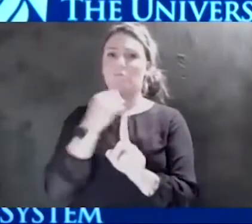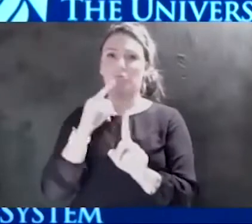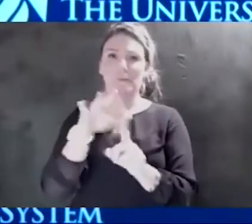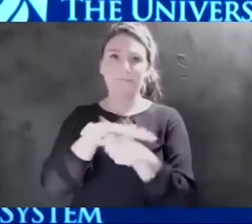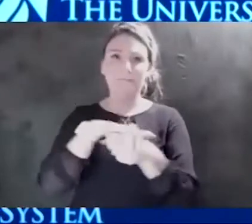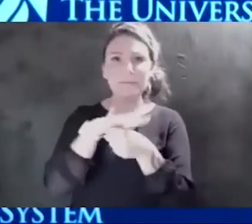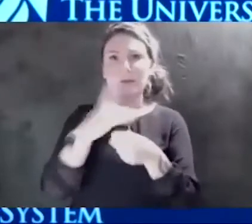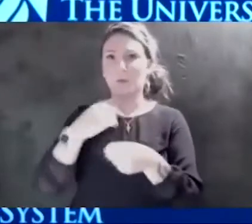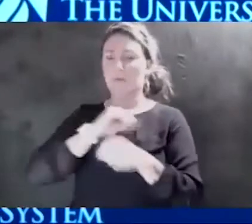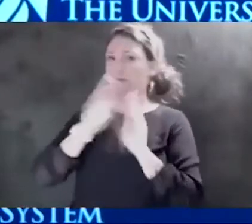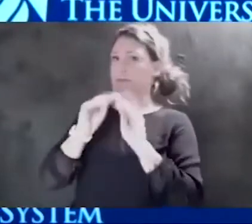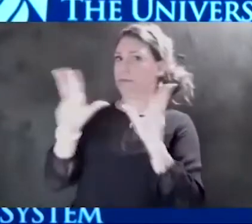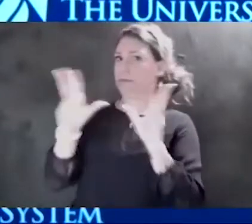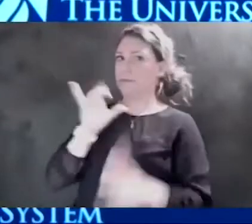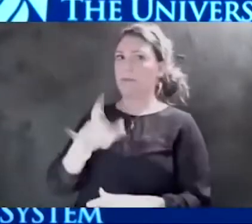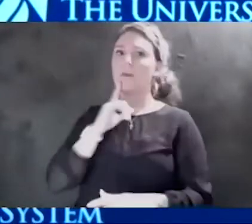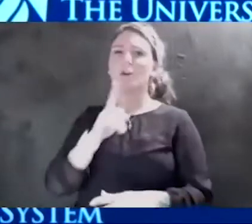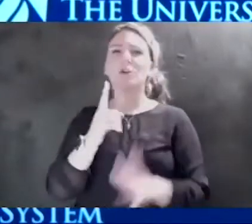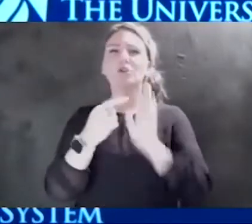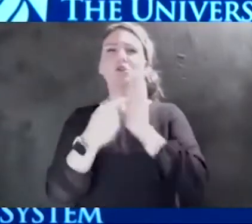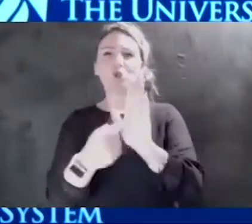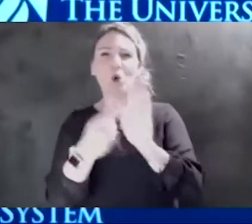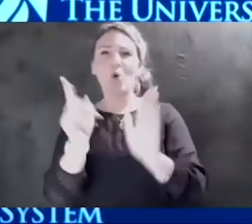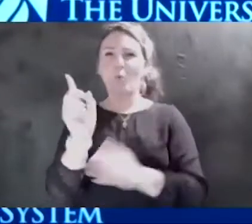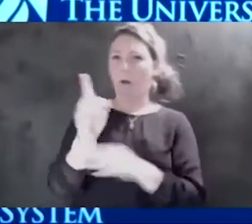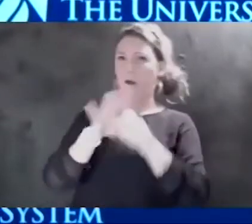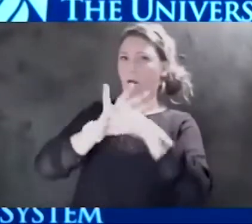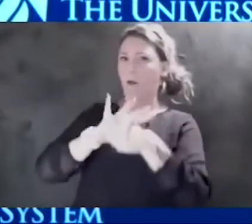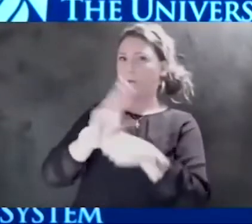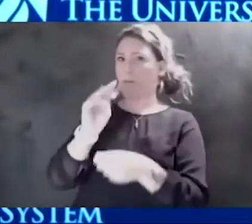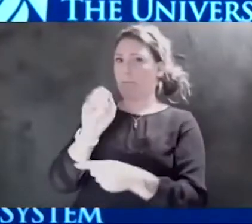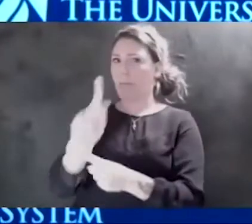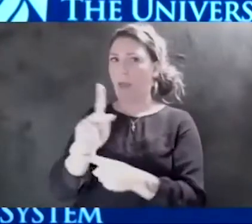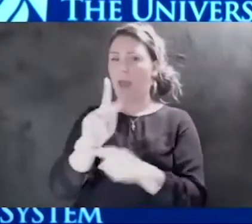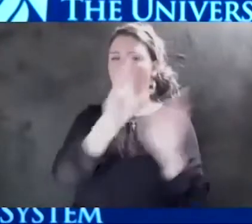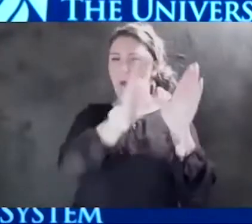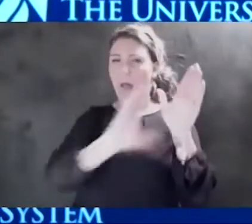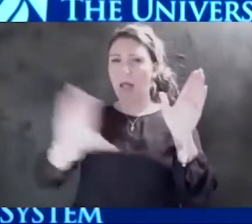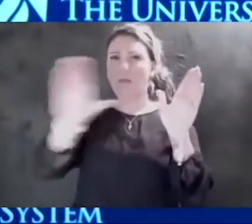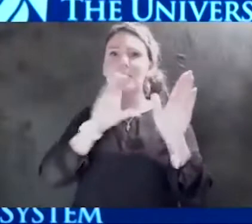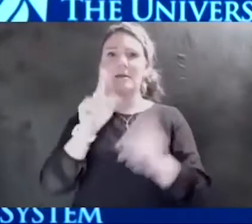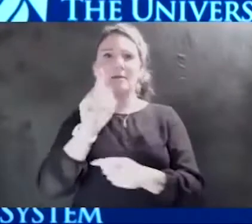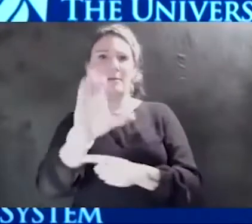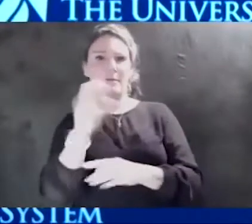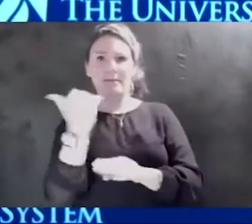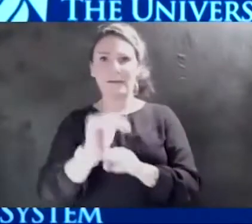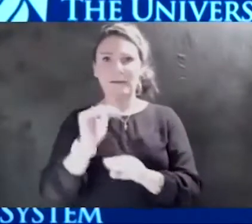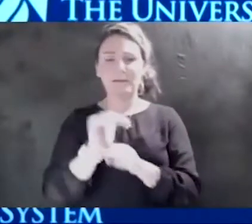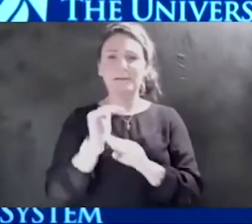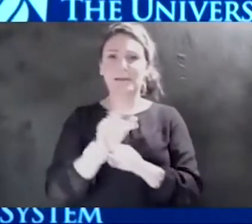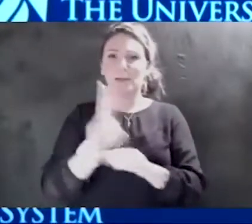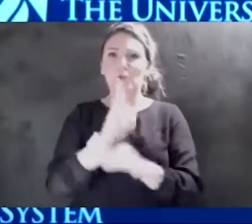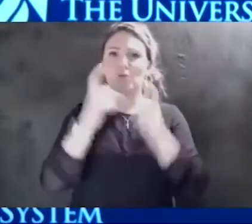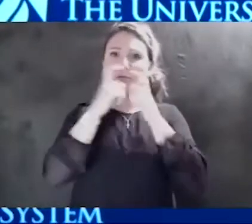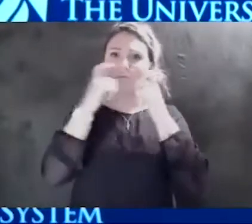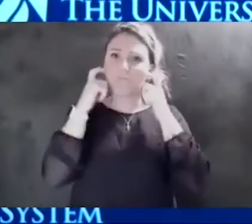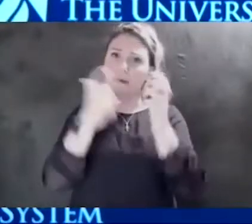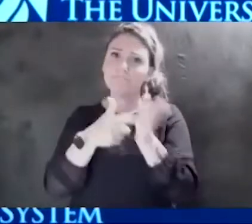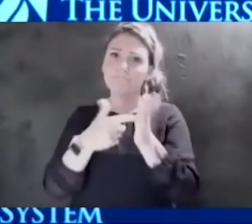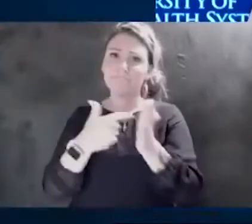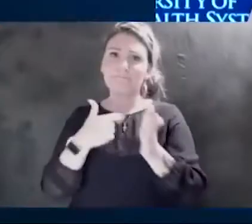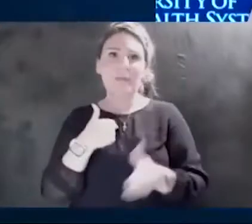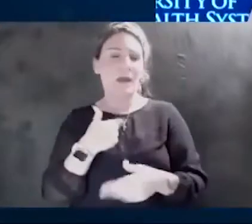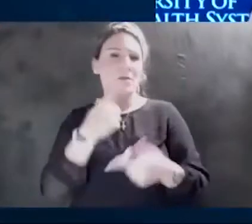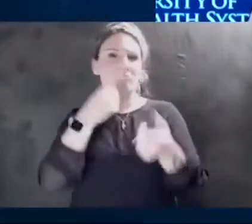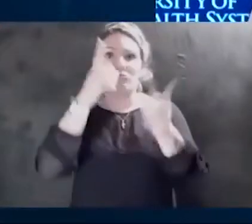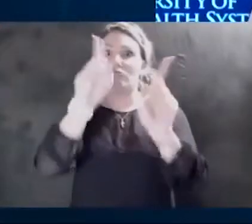map in just a moment. But then Kansas City last night announces they're going back to a mask mandate. Guys, I'm going to tell you, I'm in total agreement with that. Yeah.